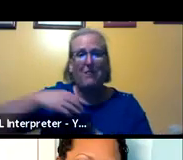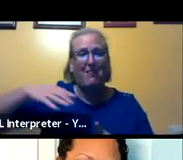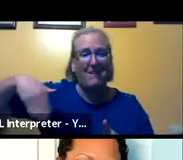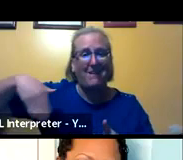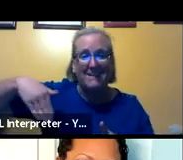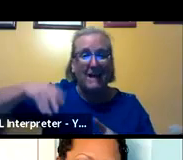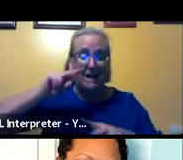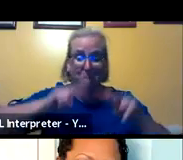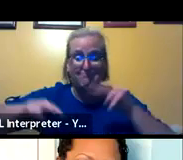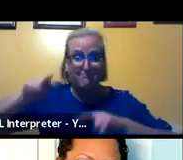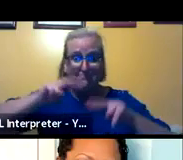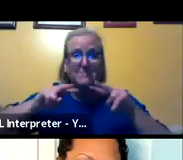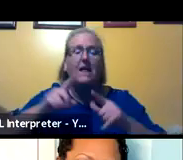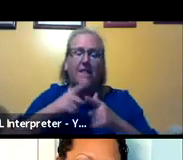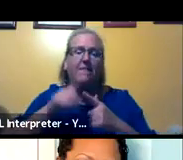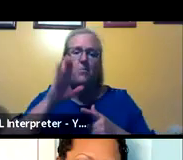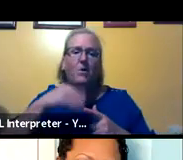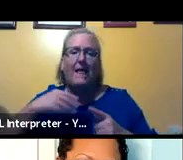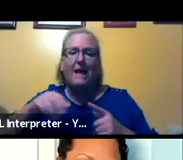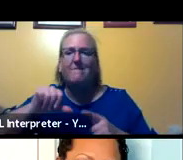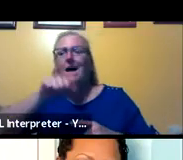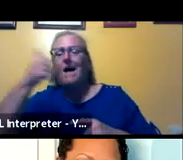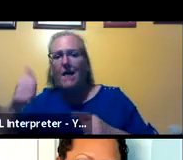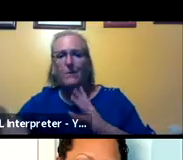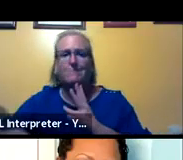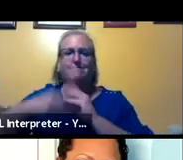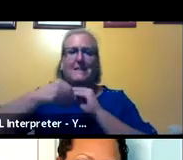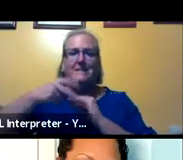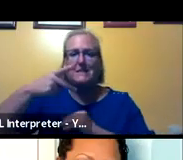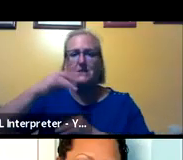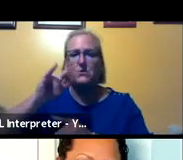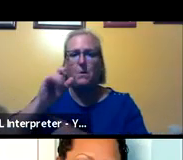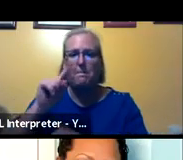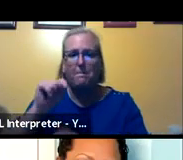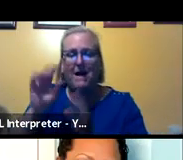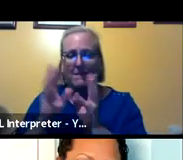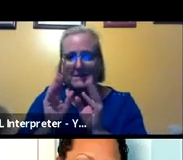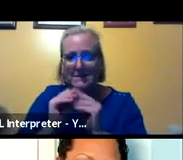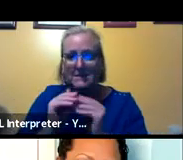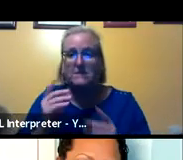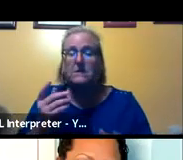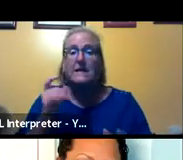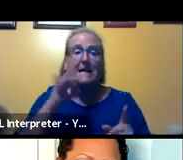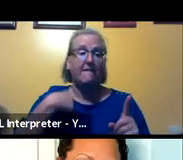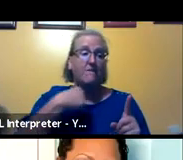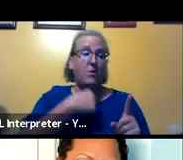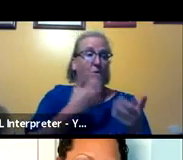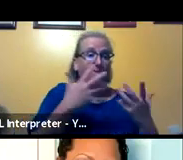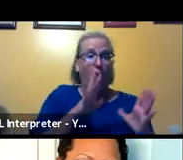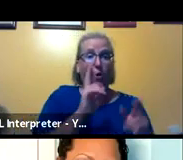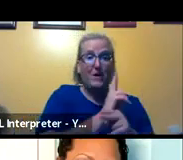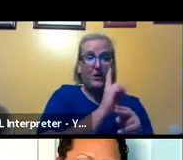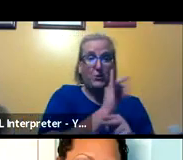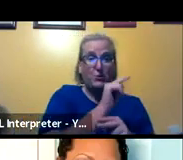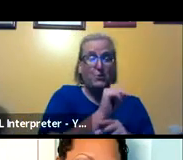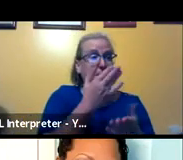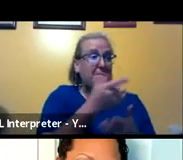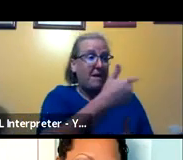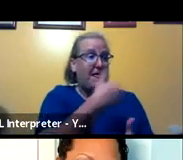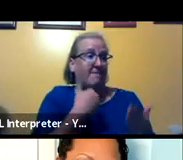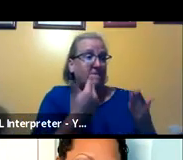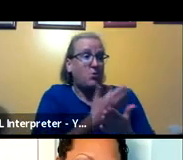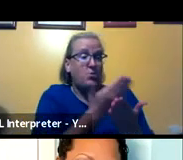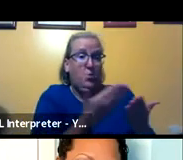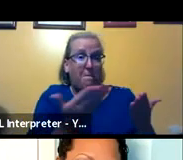we'll hold an additional pilot session. Any vendor we piloted already who might have some new material